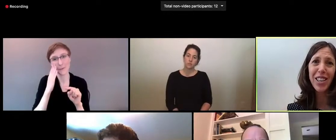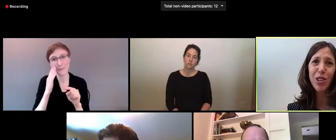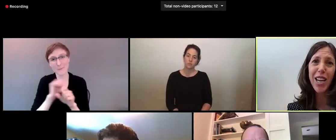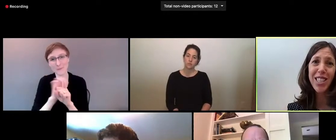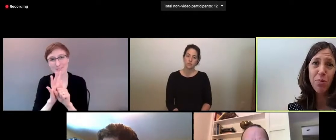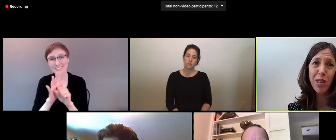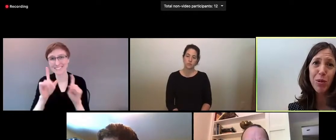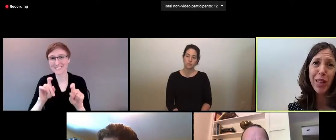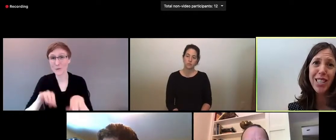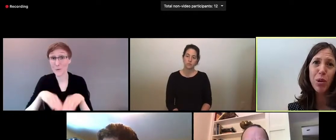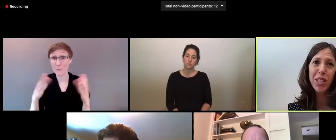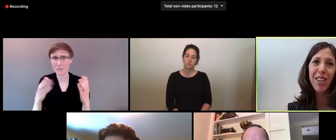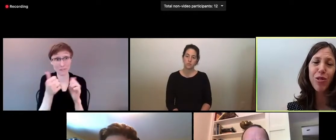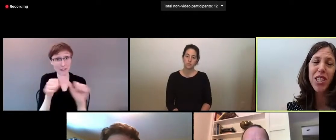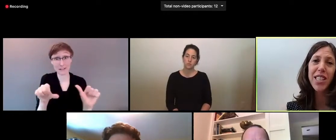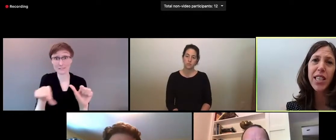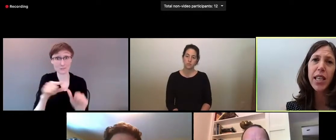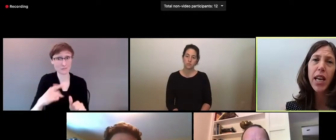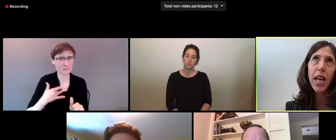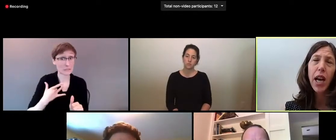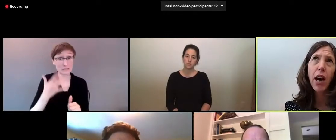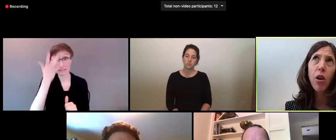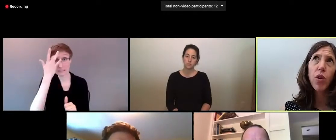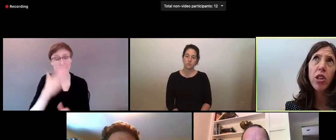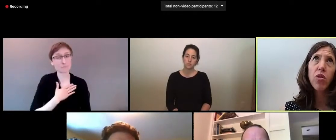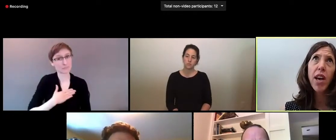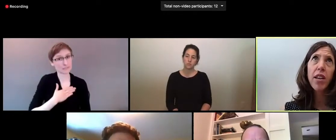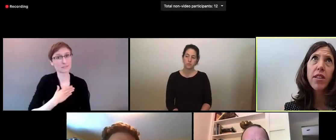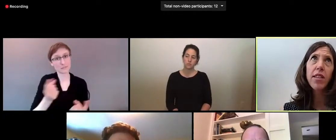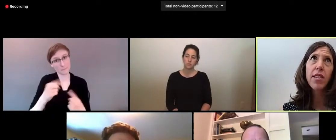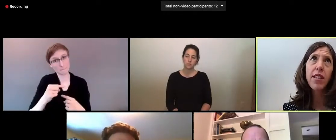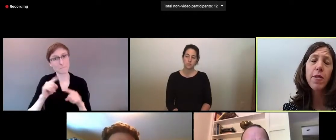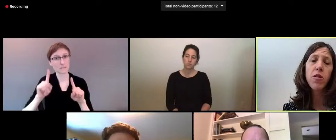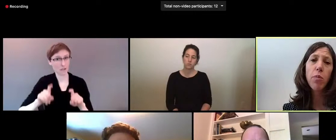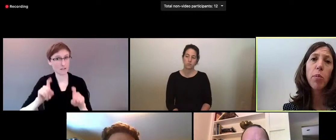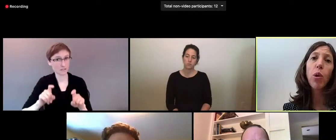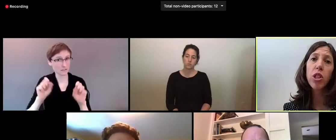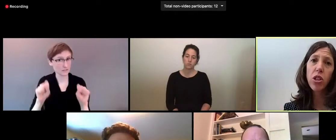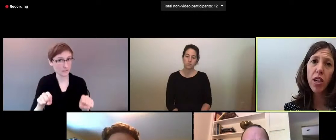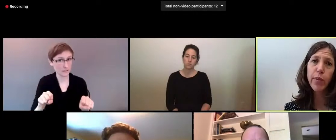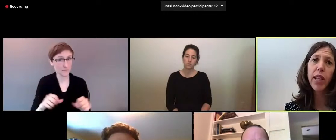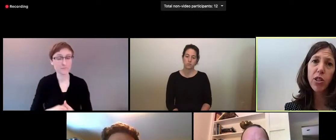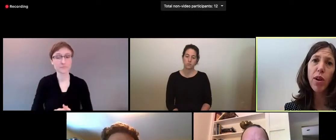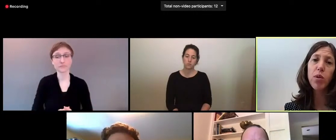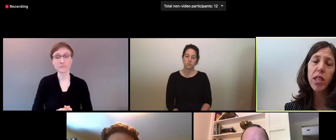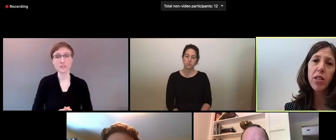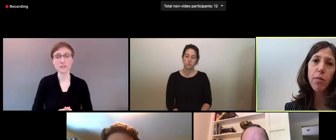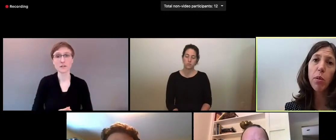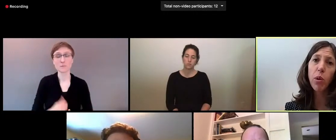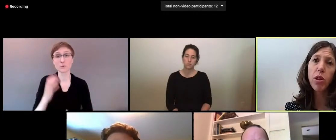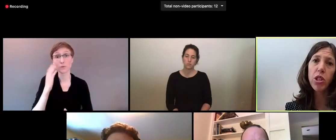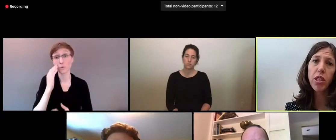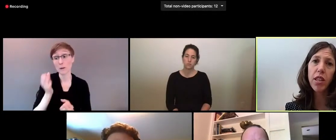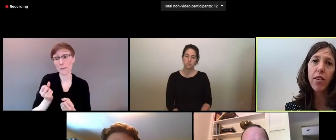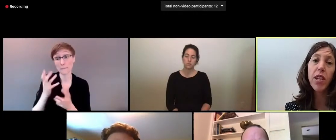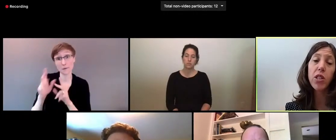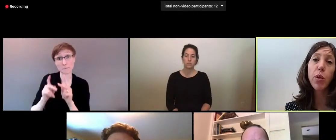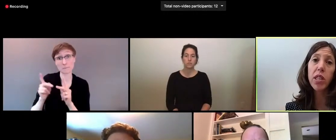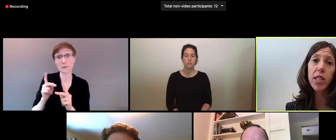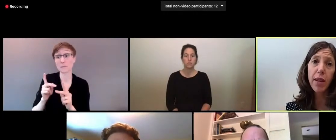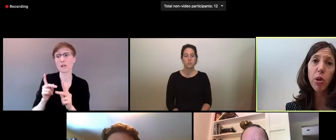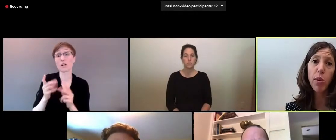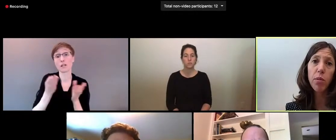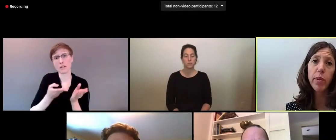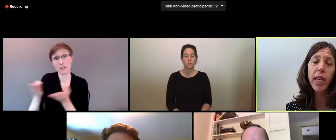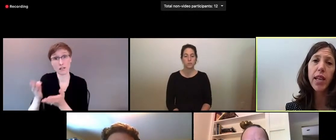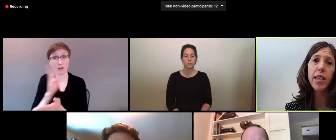anyone who has symptoms please present for testing, we know that the proportion hospitalized represents a proportion that is